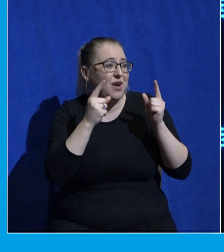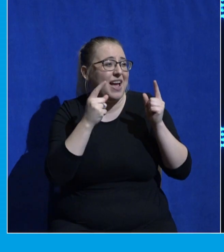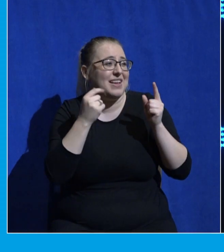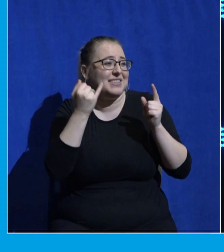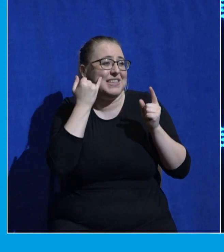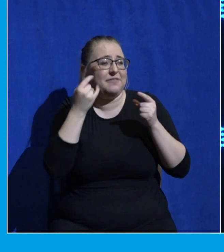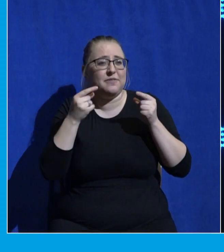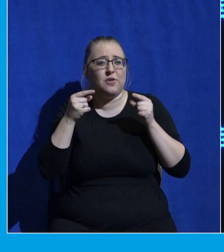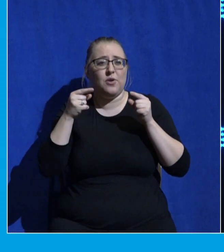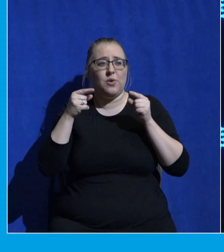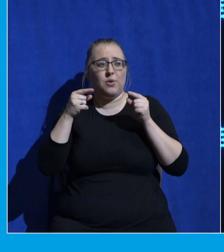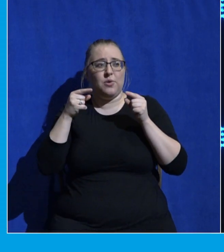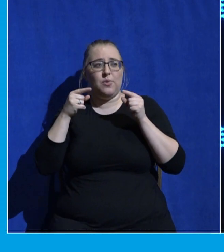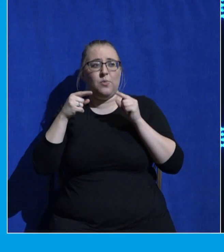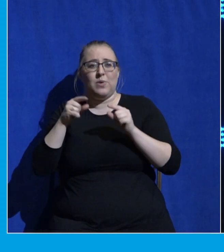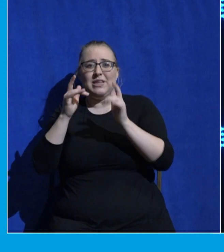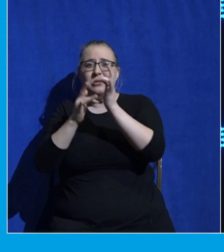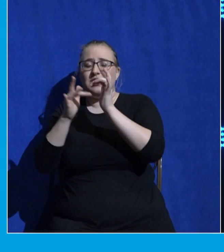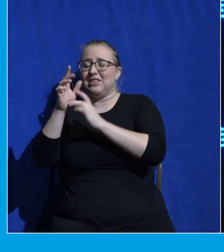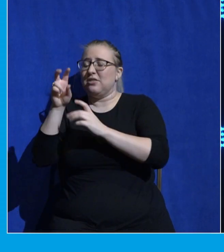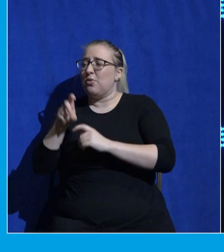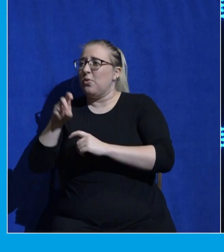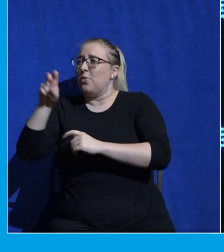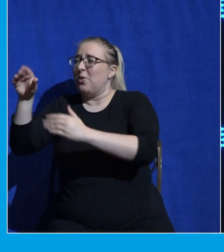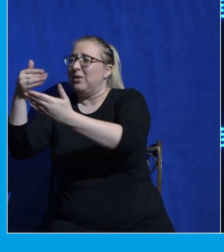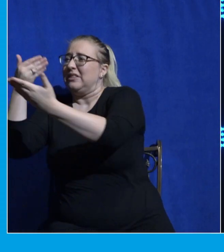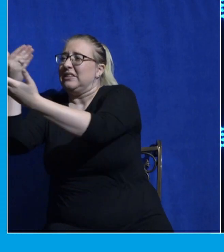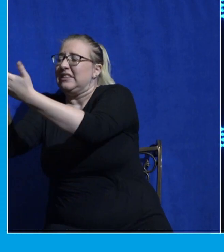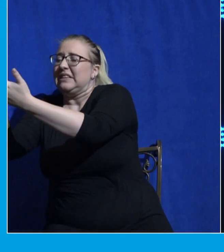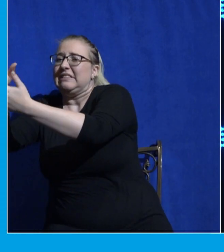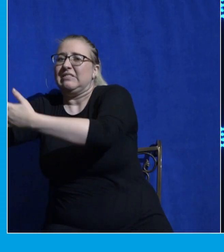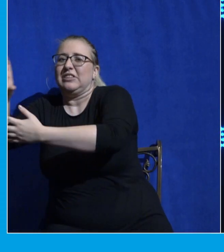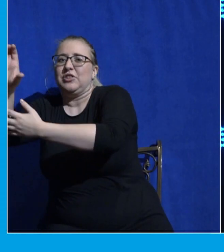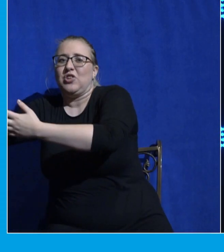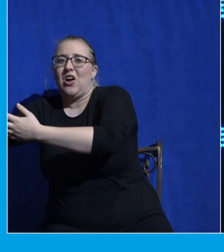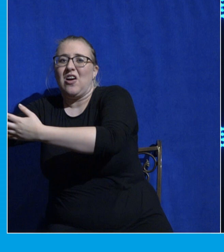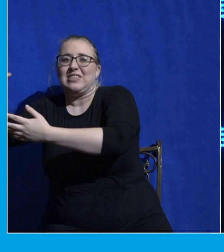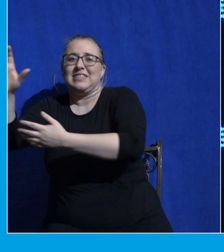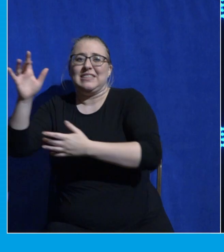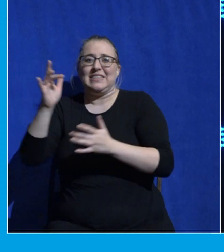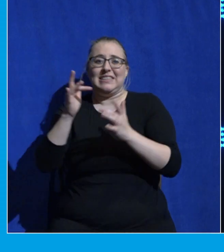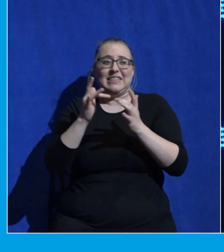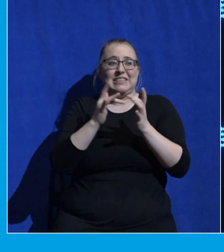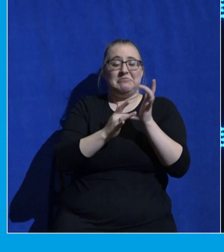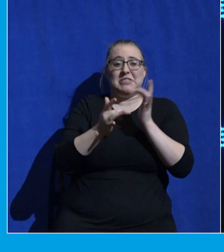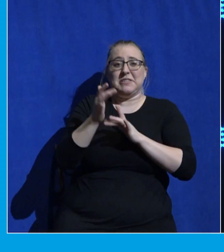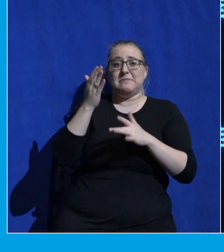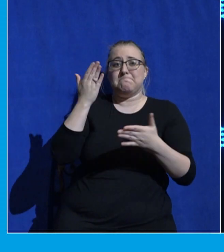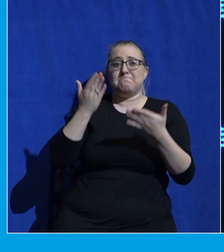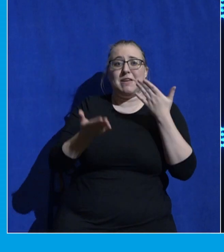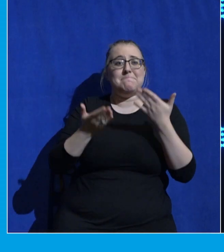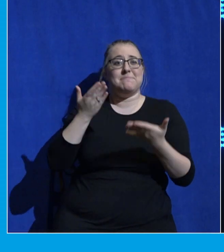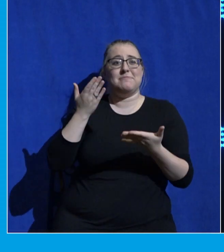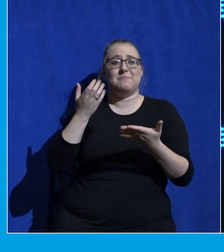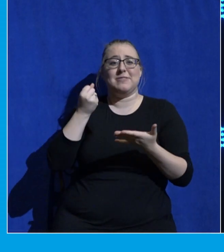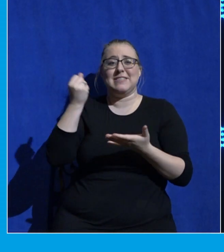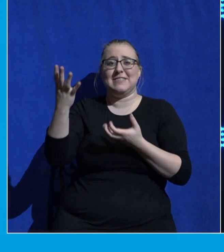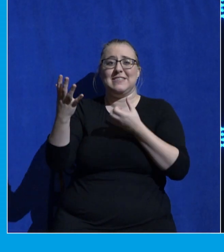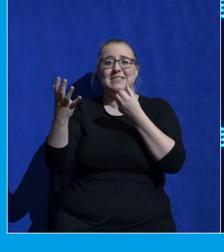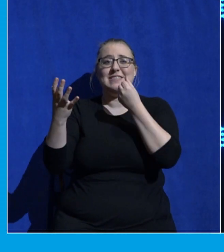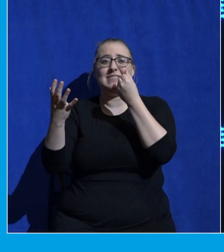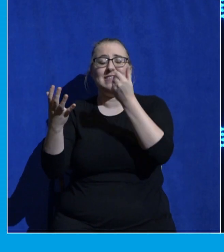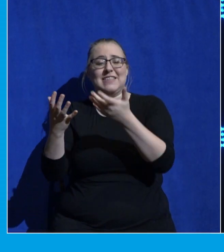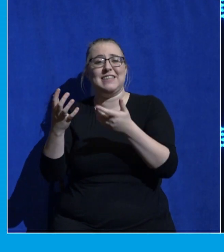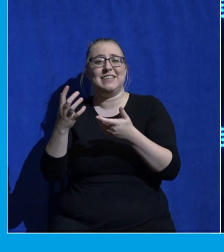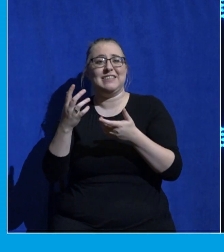brain. I would not be surprised that we'll find out in heaven that Jesus was walking up the hill at Calvary singing a familiar